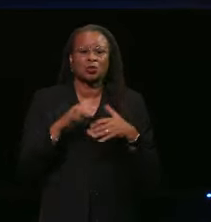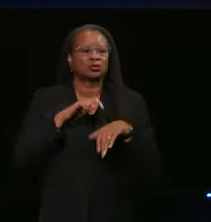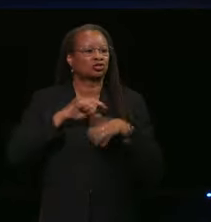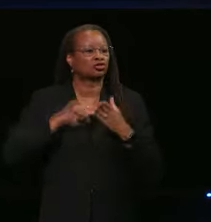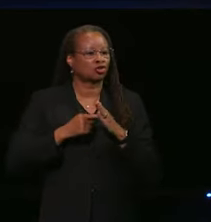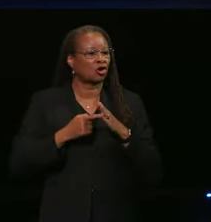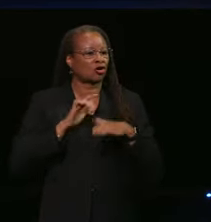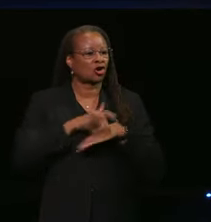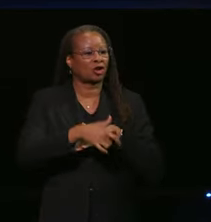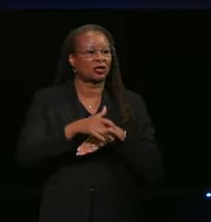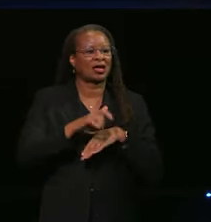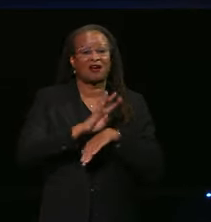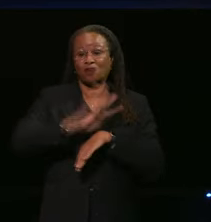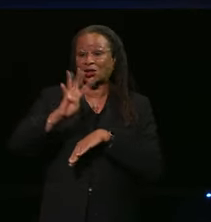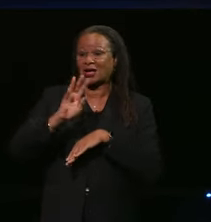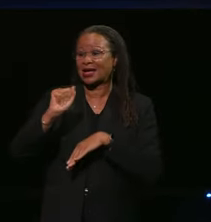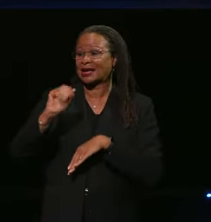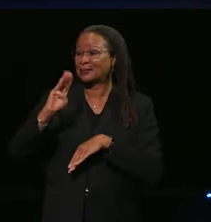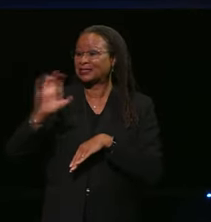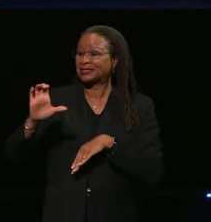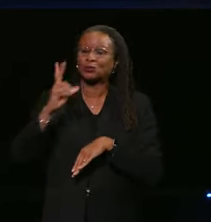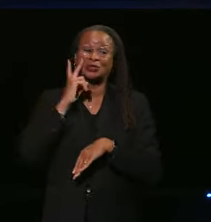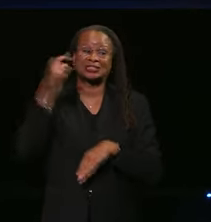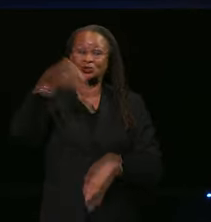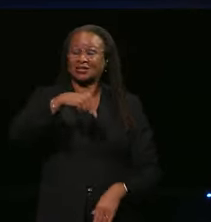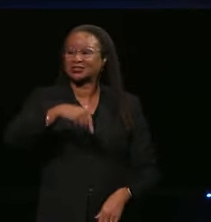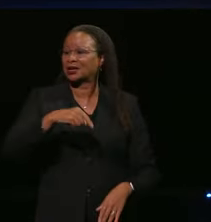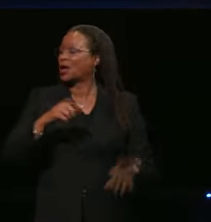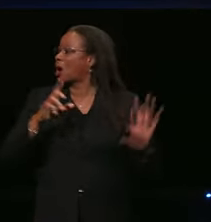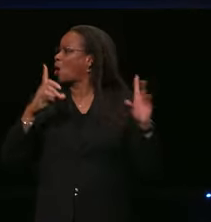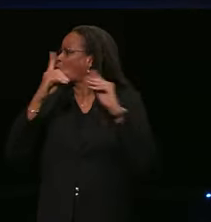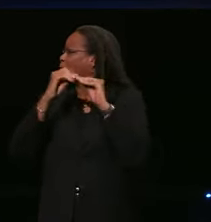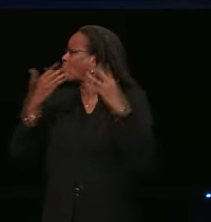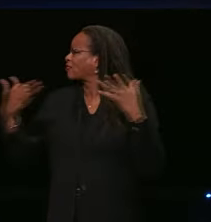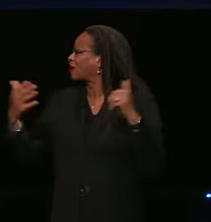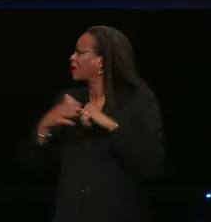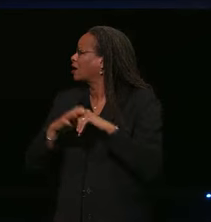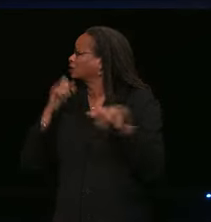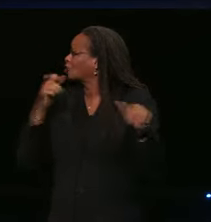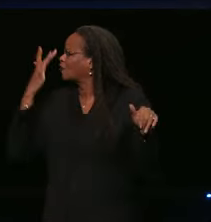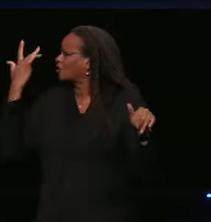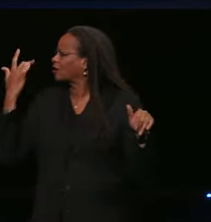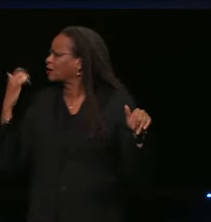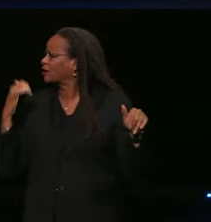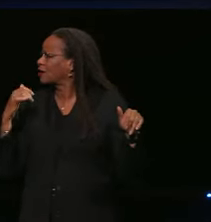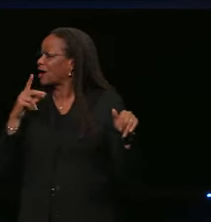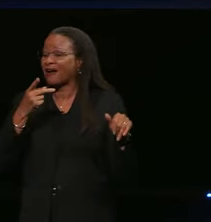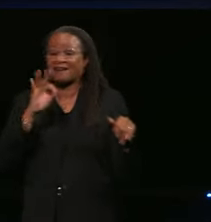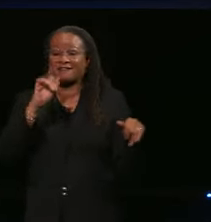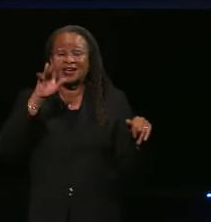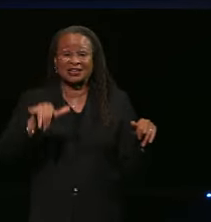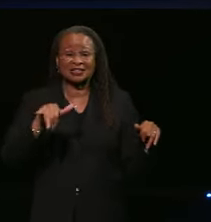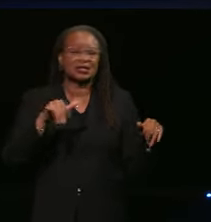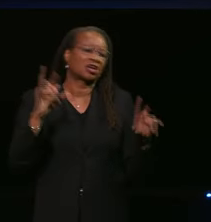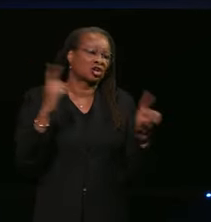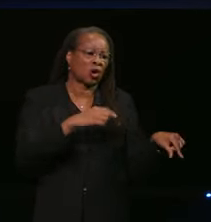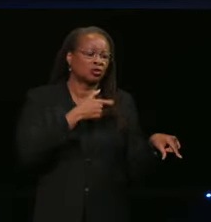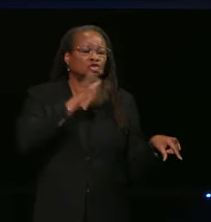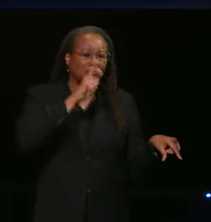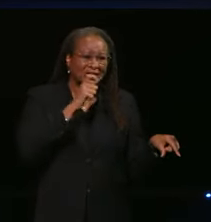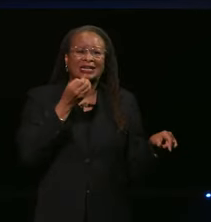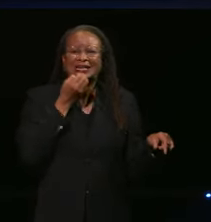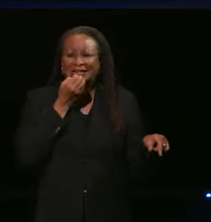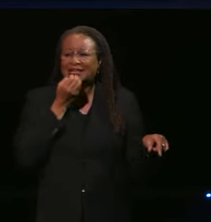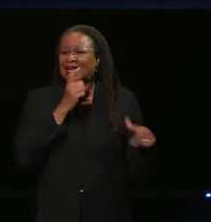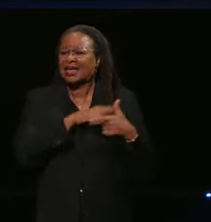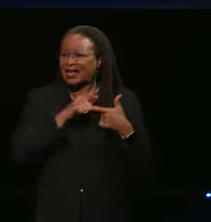p.m. on ABC. Don't miss it. We'll see you downstairs. Yep. Oh, one more thing. Just regarding fannies, go ahead, hit fannies, have drinks, have something to